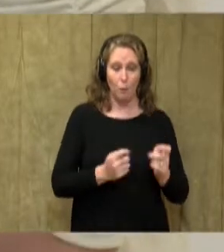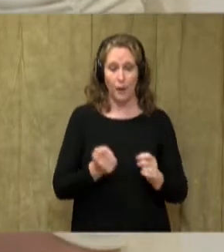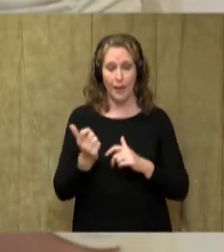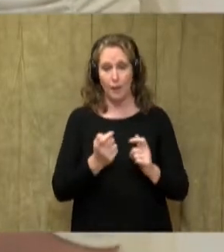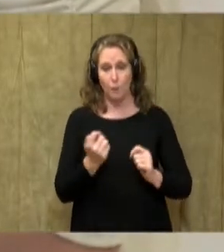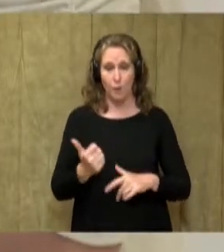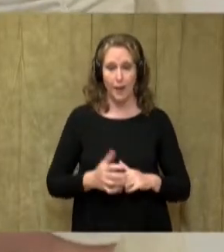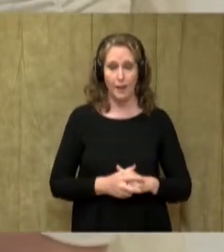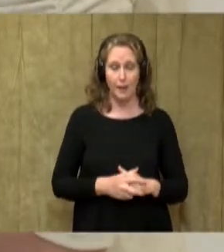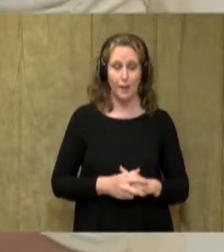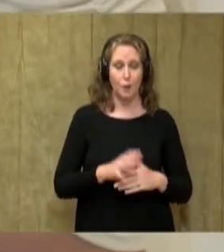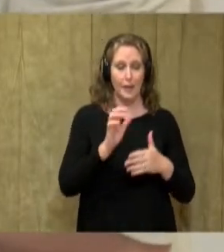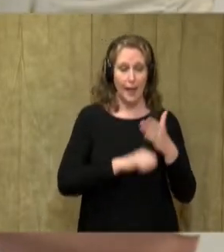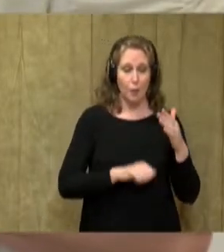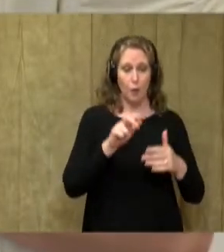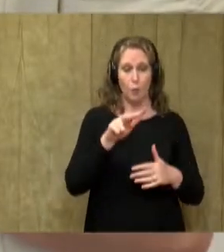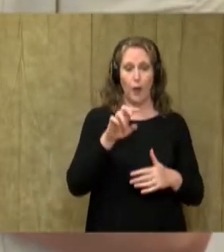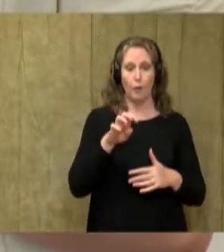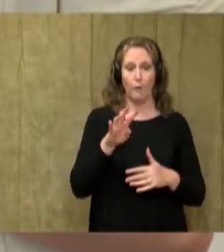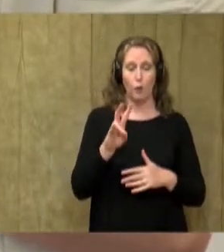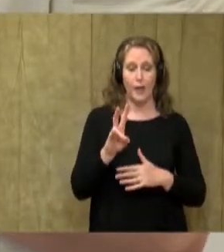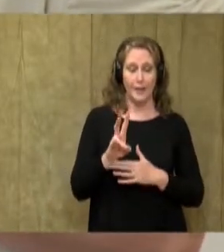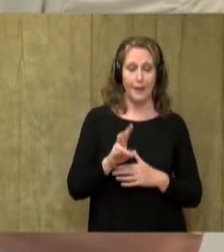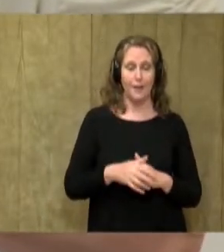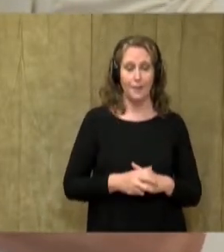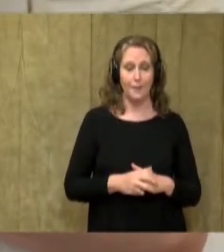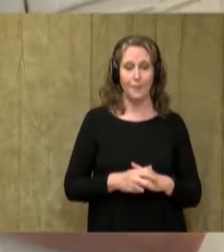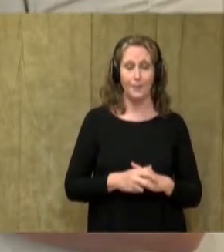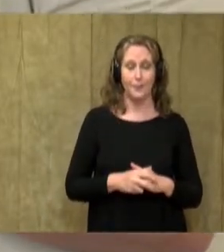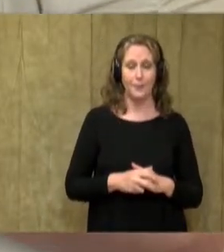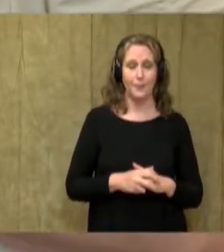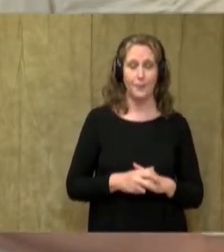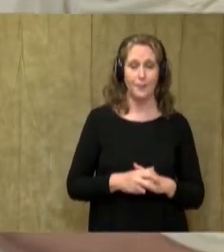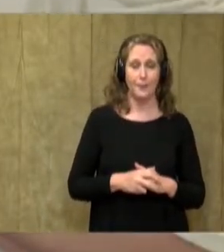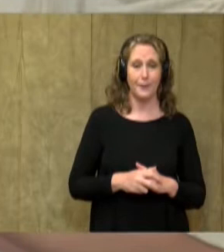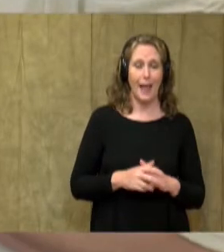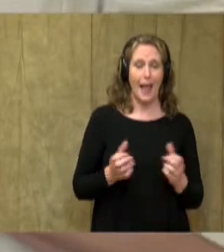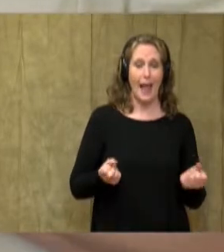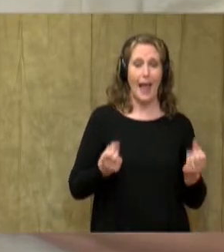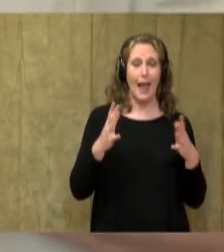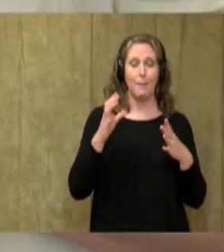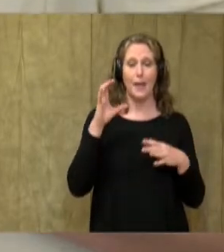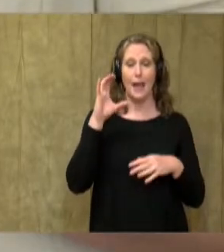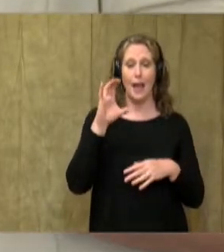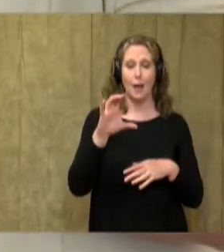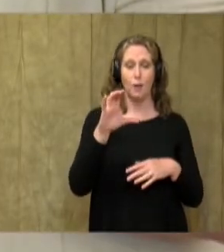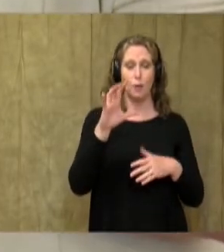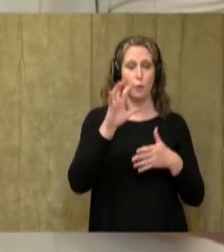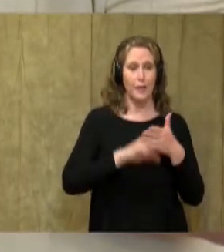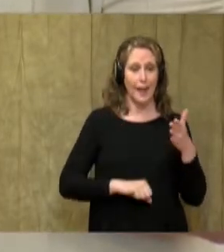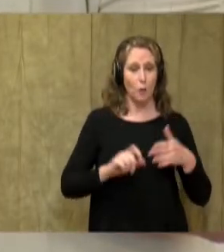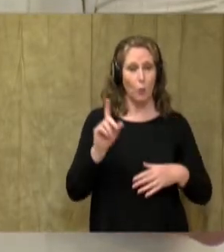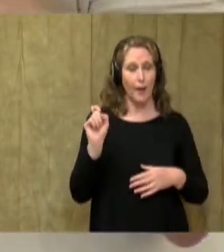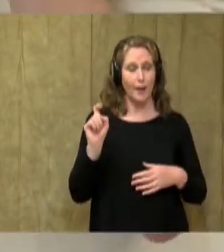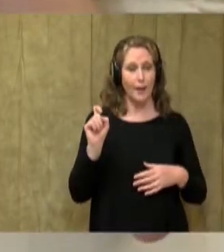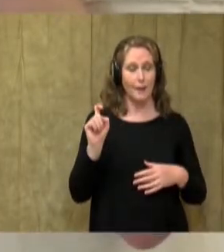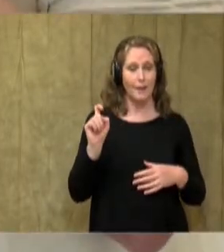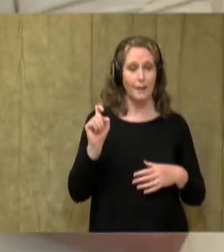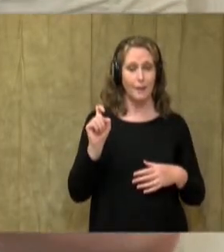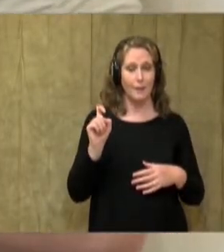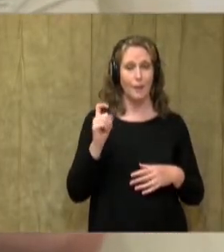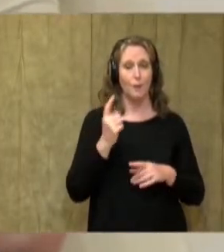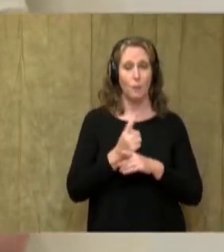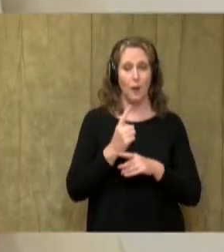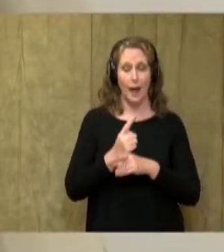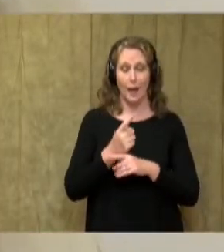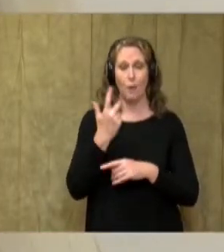subtracting 347 from 572. So how many hundreds do we need to take away? That's